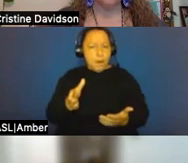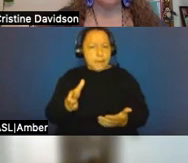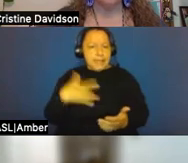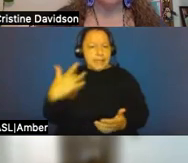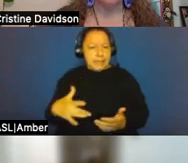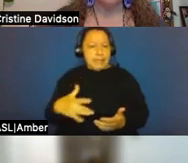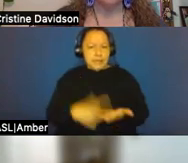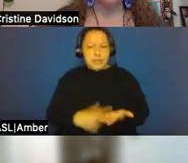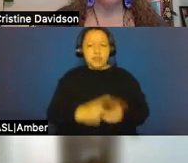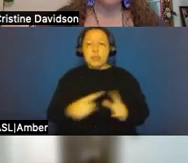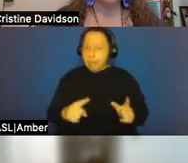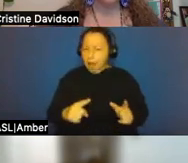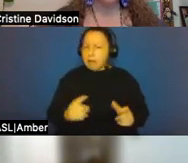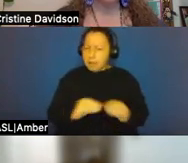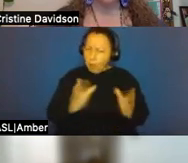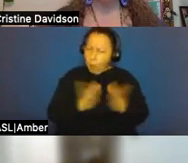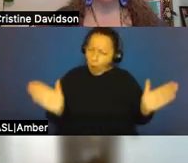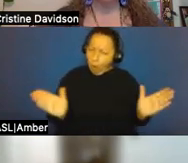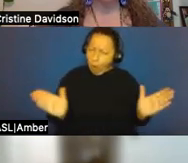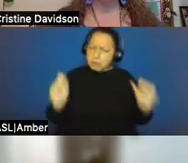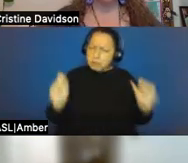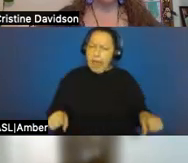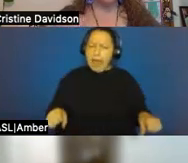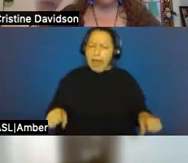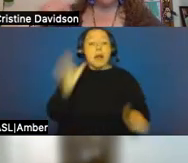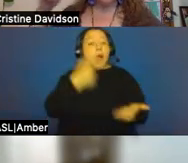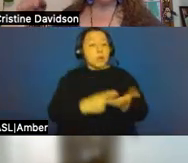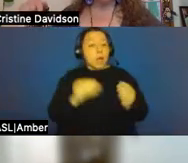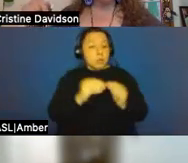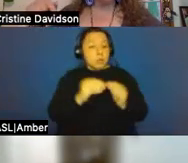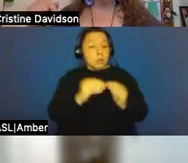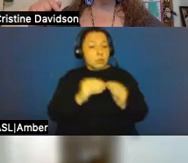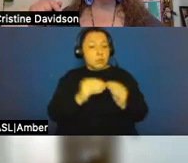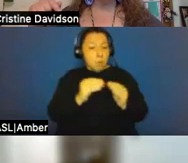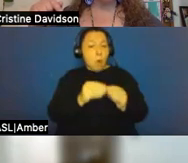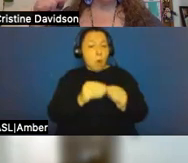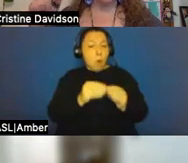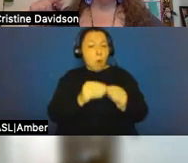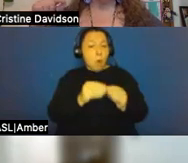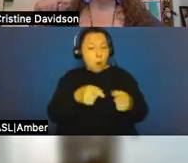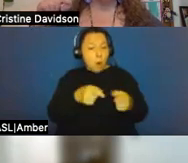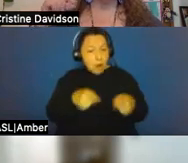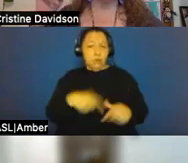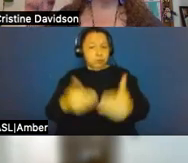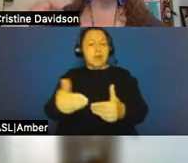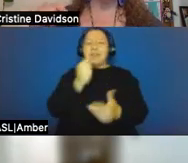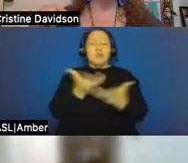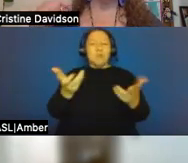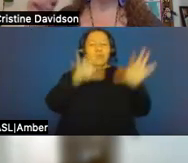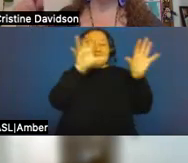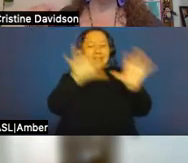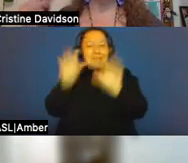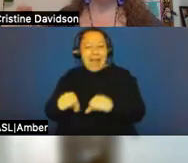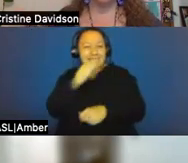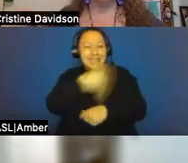we go. And we're not talking about so much dismantling these right now, but we're talking about